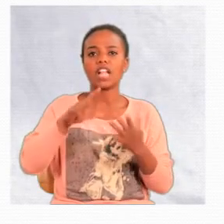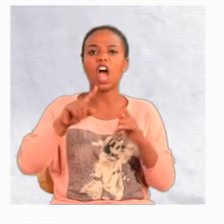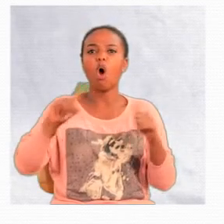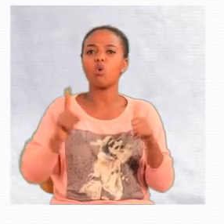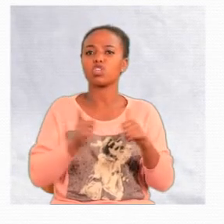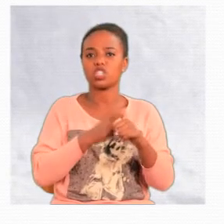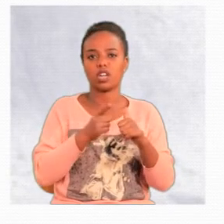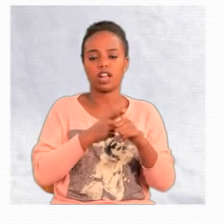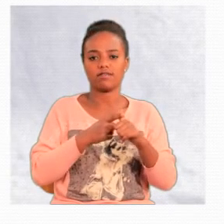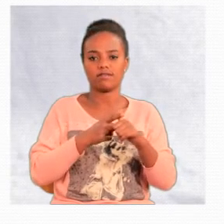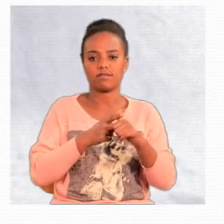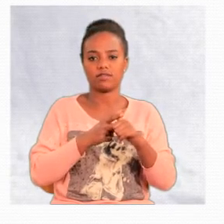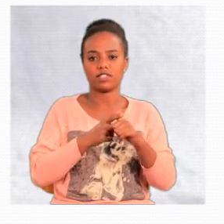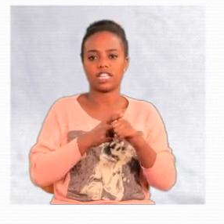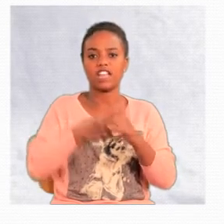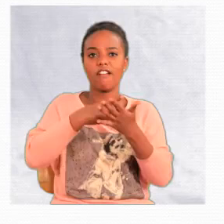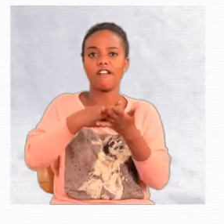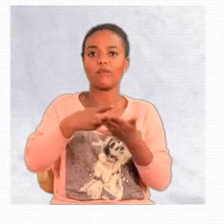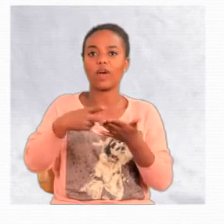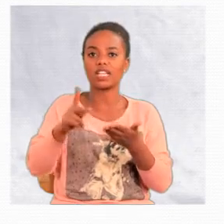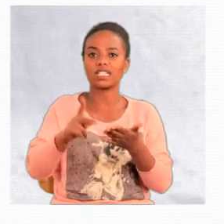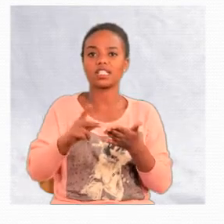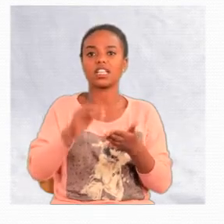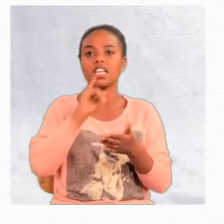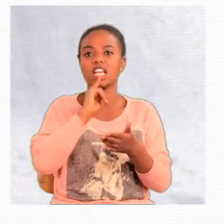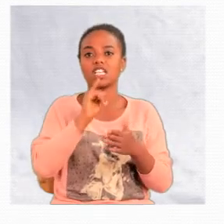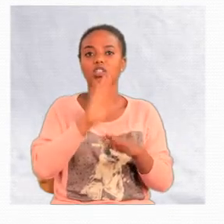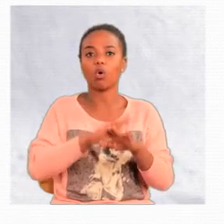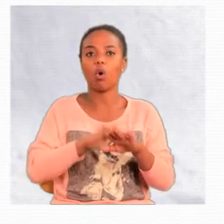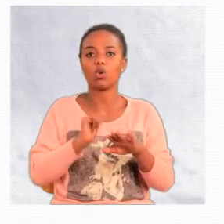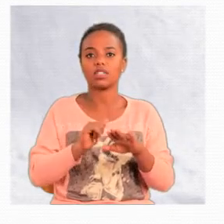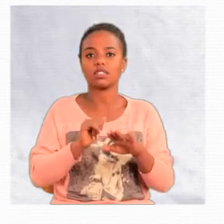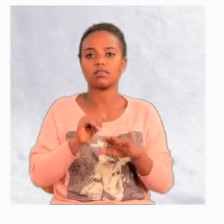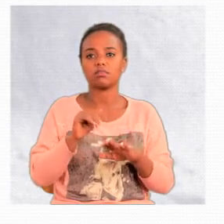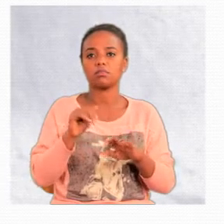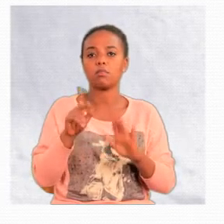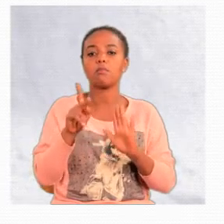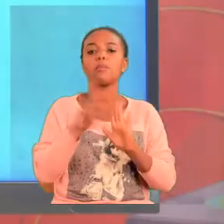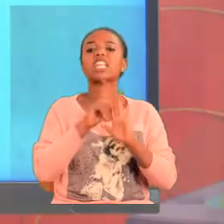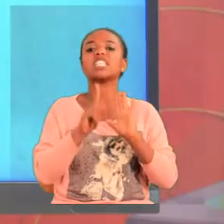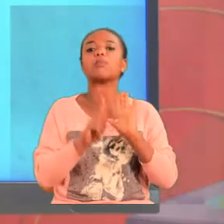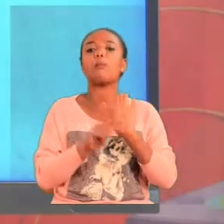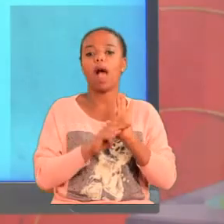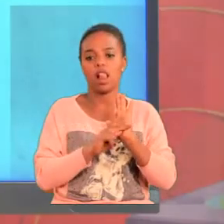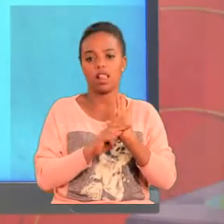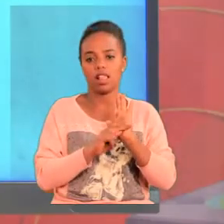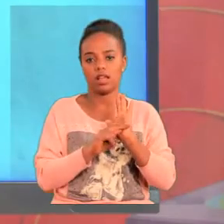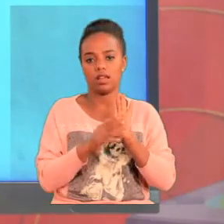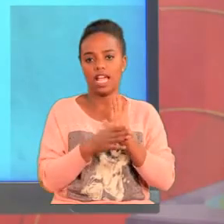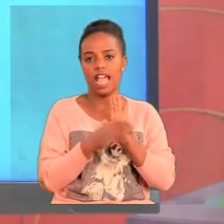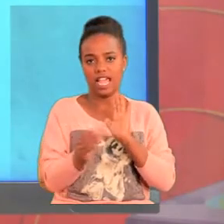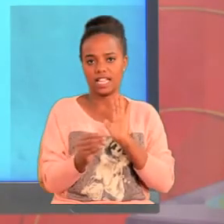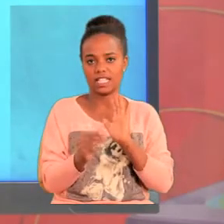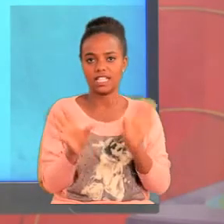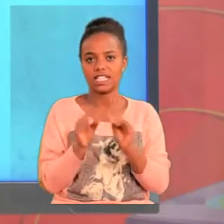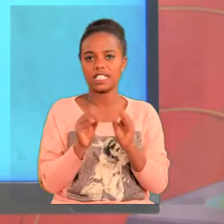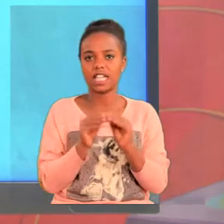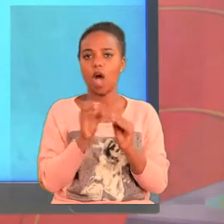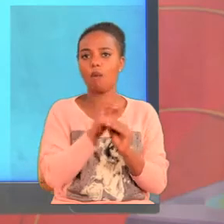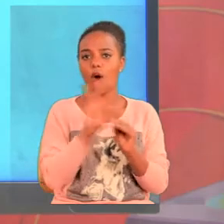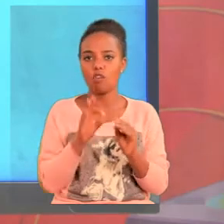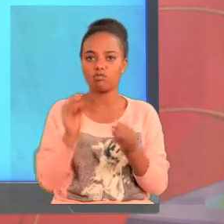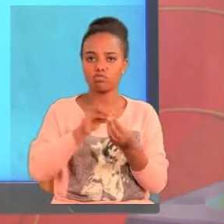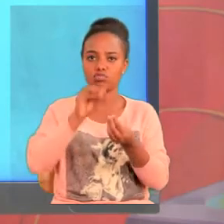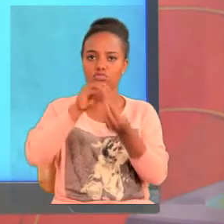originally invested is called principal. And the sum of